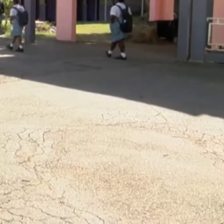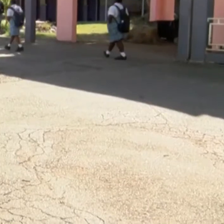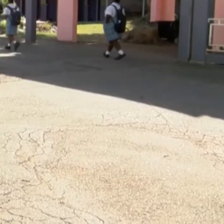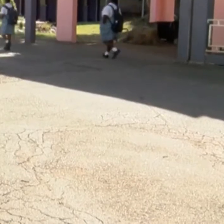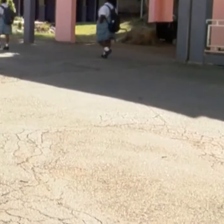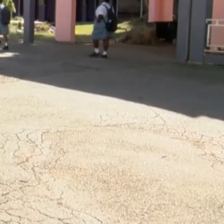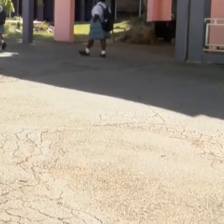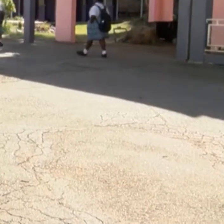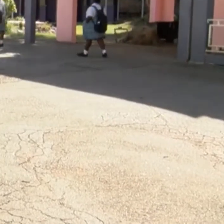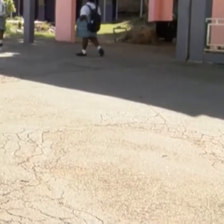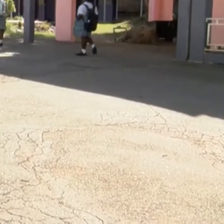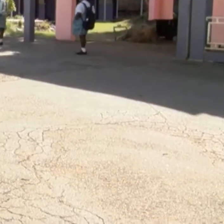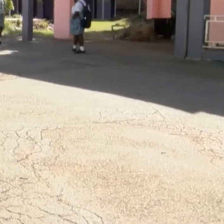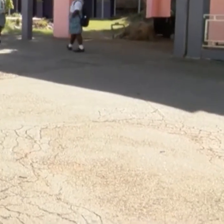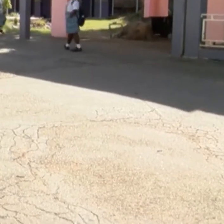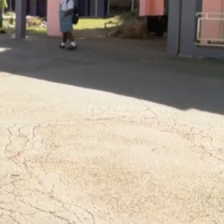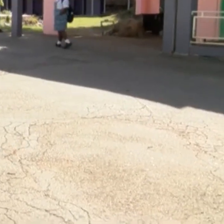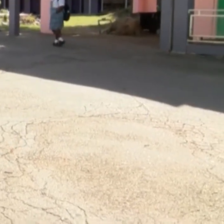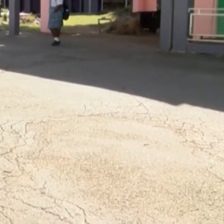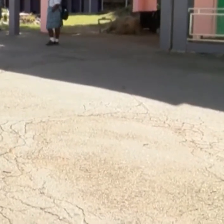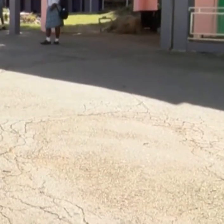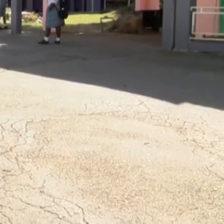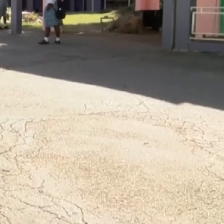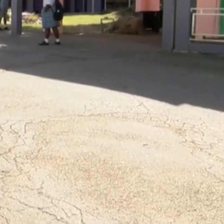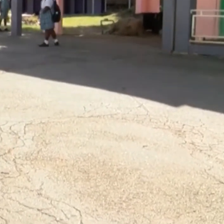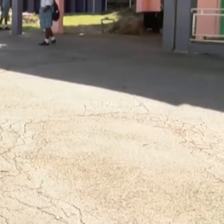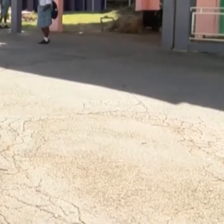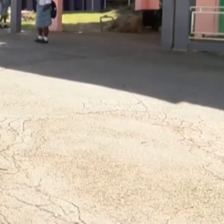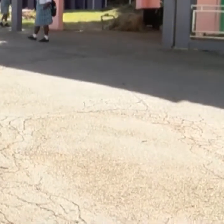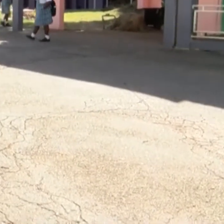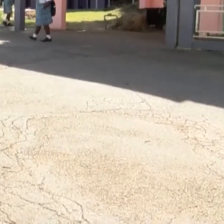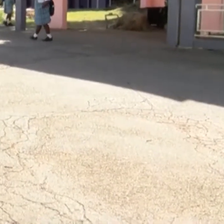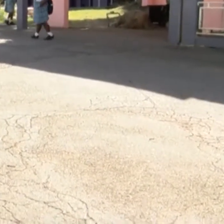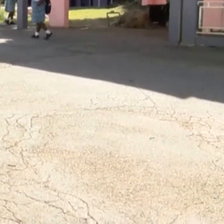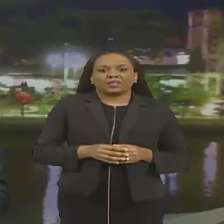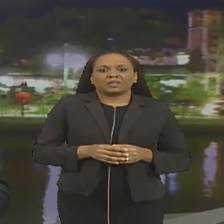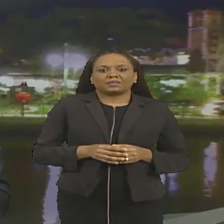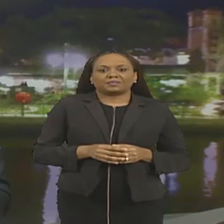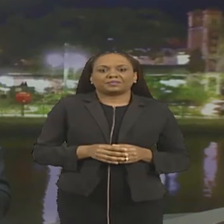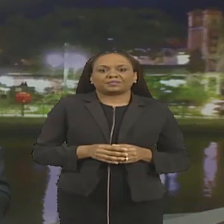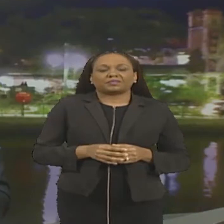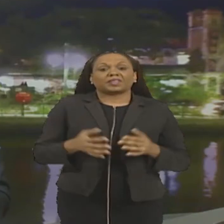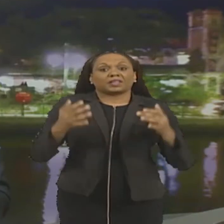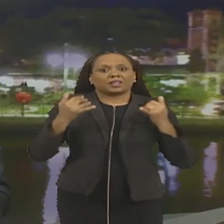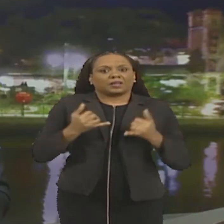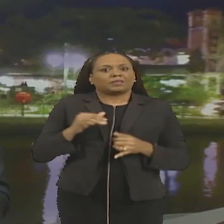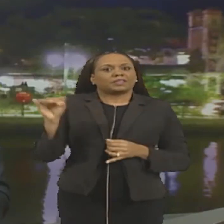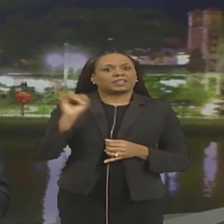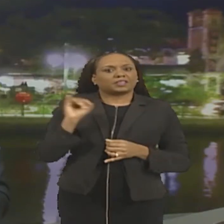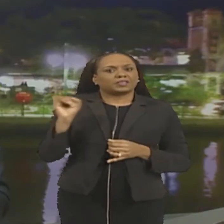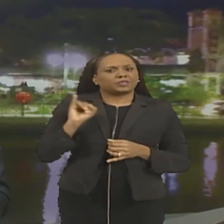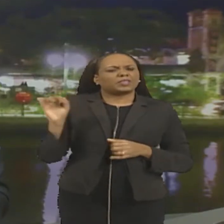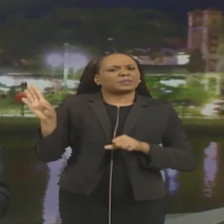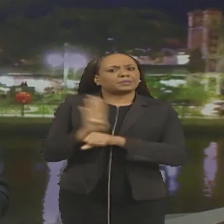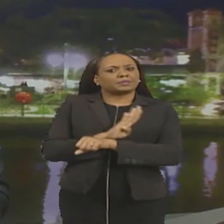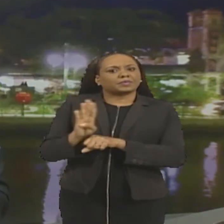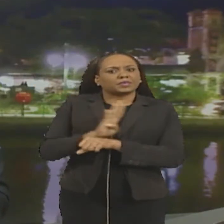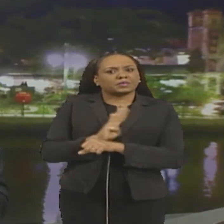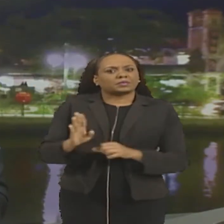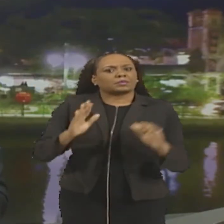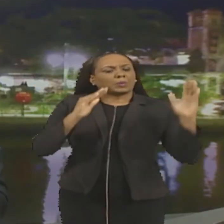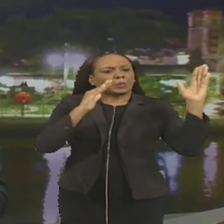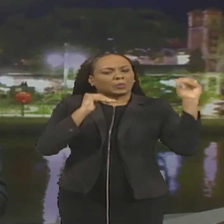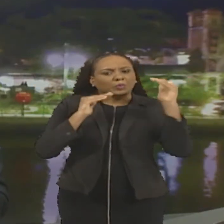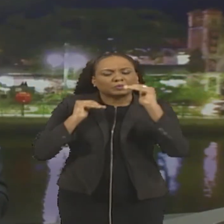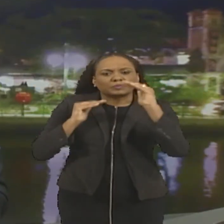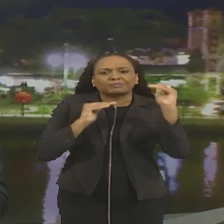29th for teachers. Sharika Griffith, CBC News. Thanks, Sharika. The insurance industry is